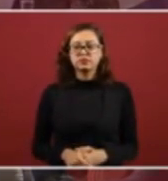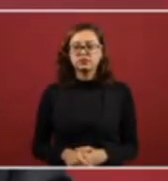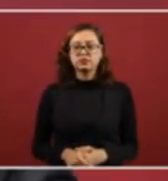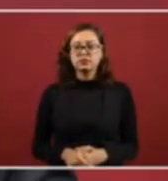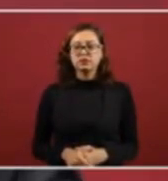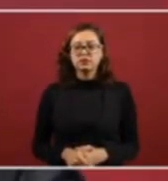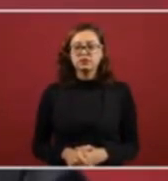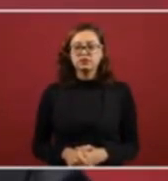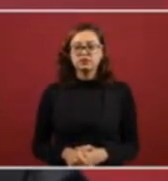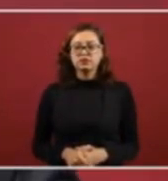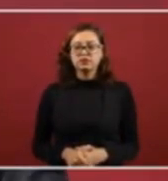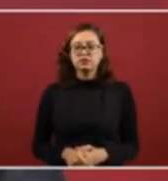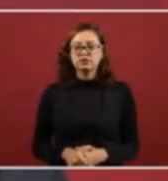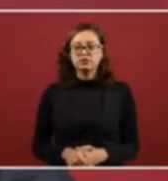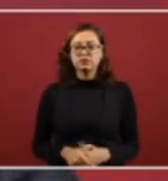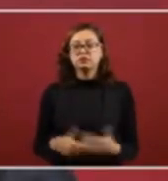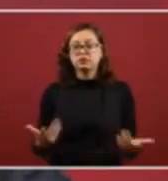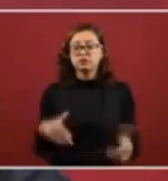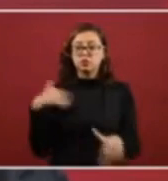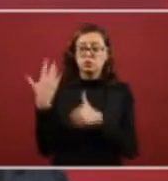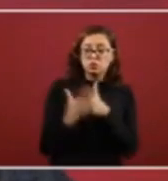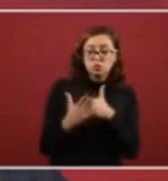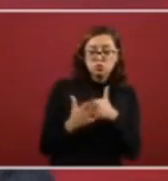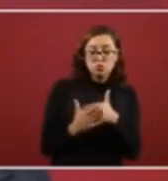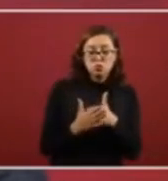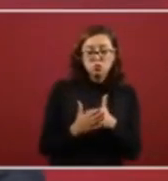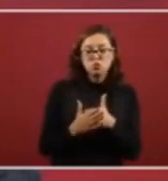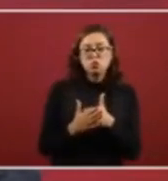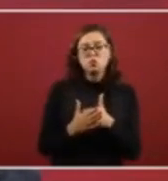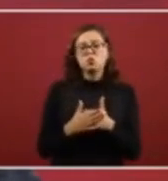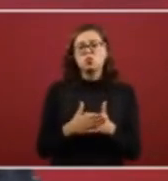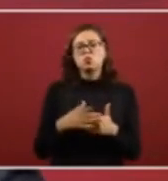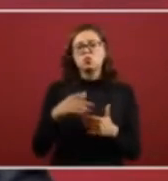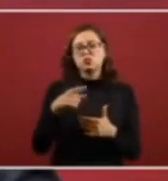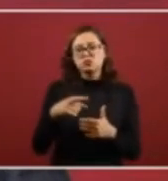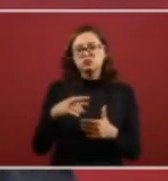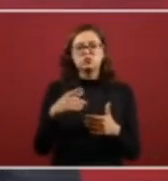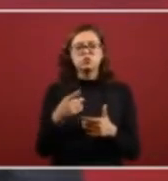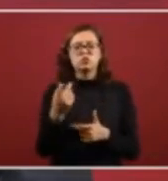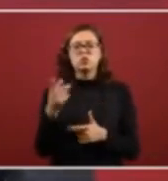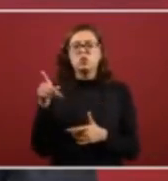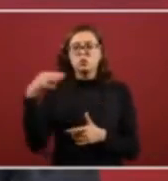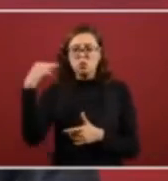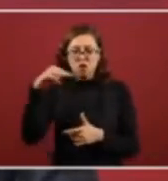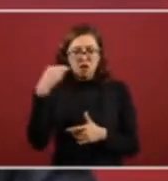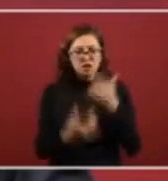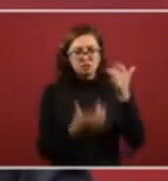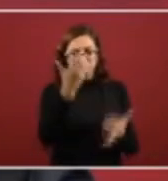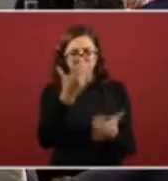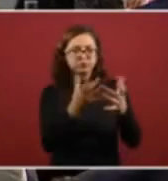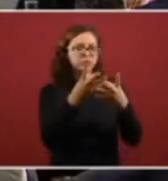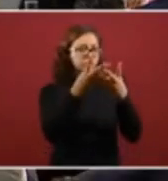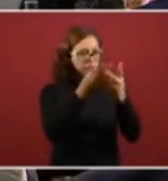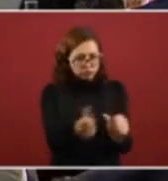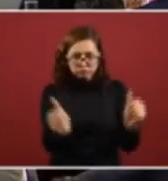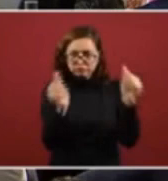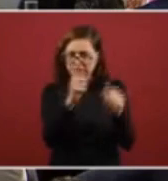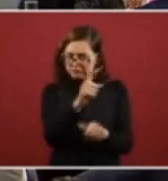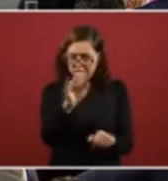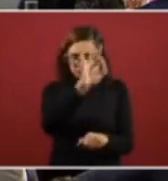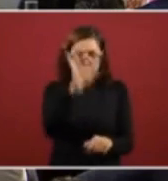that incident will conclude within the next few hours in Morelia, 100% liquidation in Morelia,